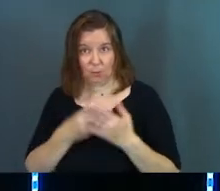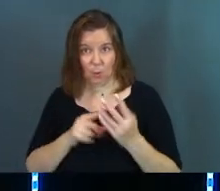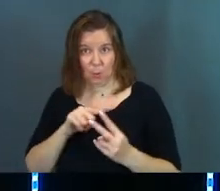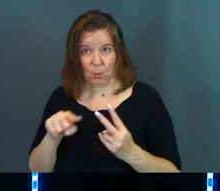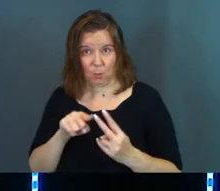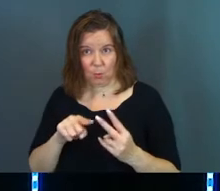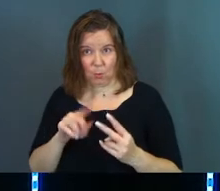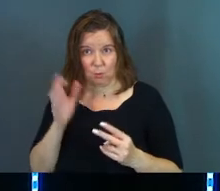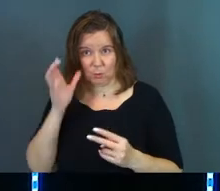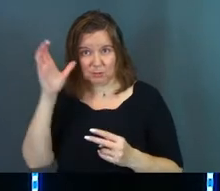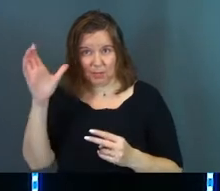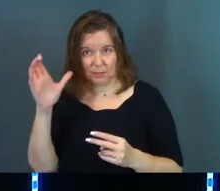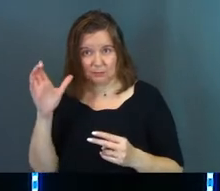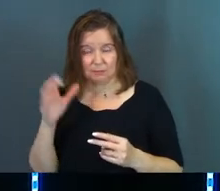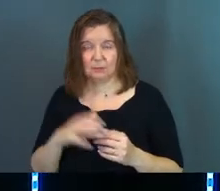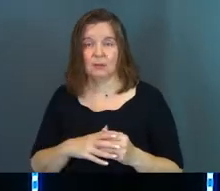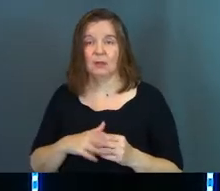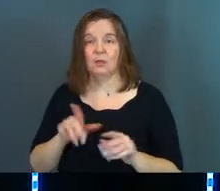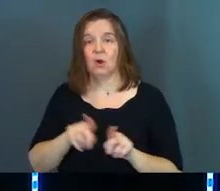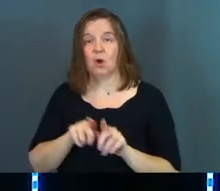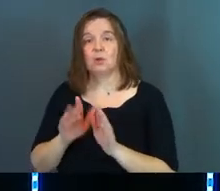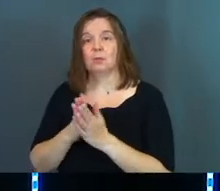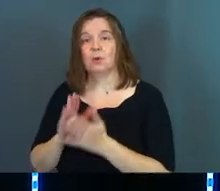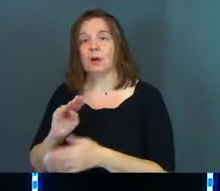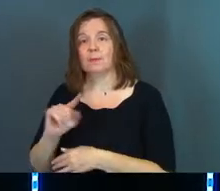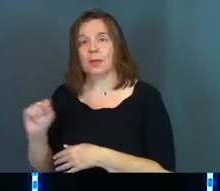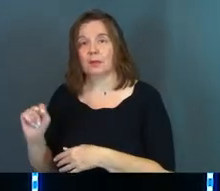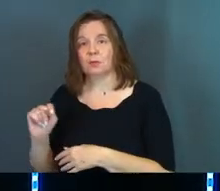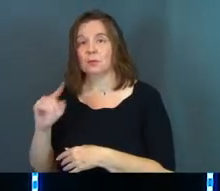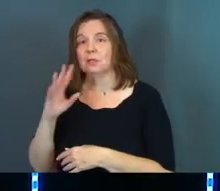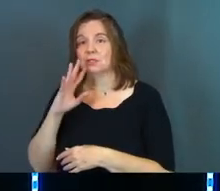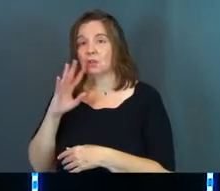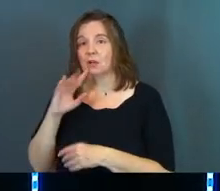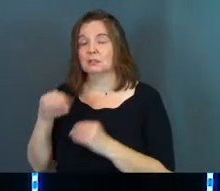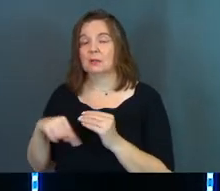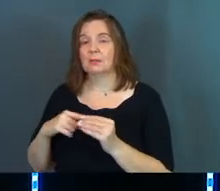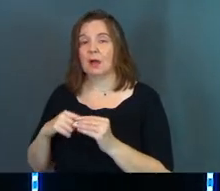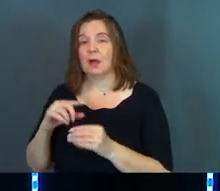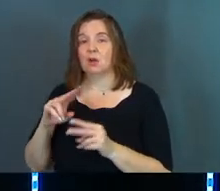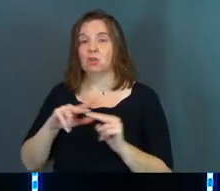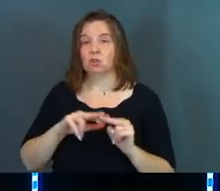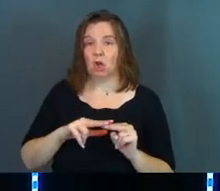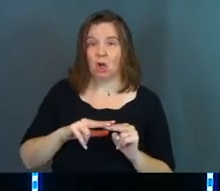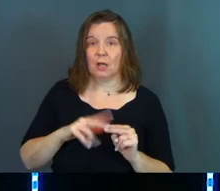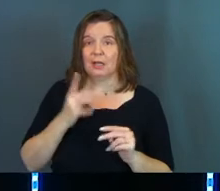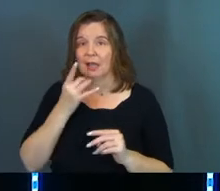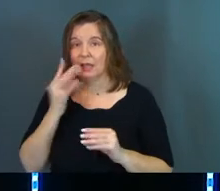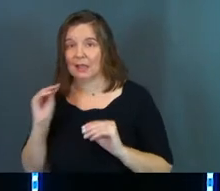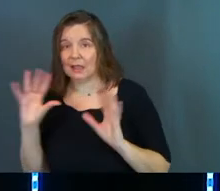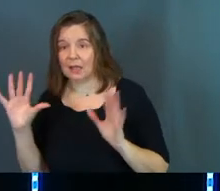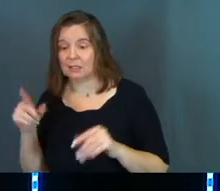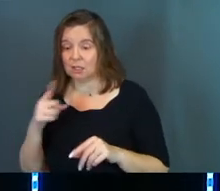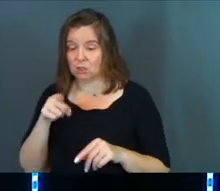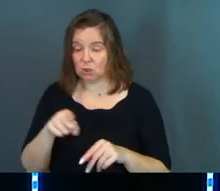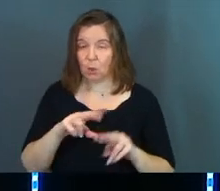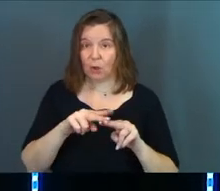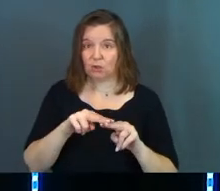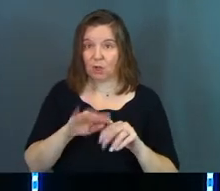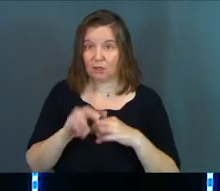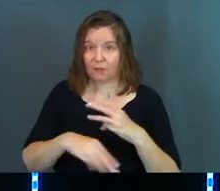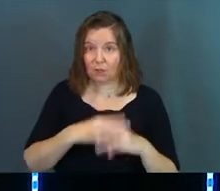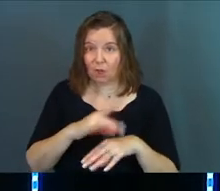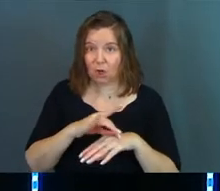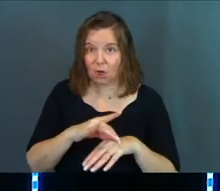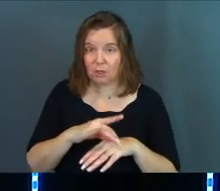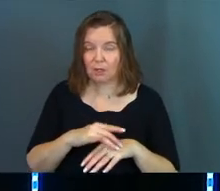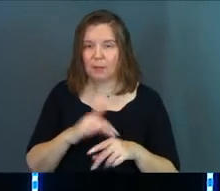also in the book of Matthew in the Sermon on the Mount. Jesus talks about salt and light. Here's what he says. He says, you are the salt of the earth, but what good is